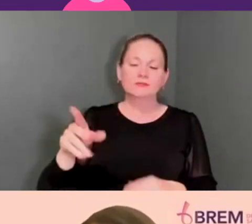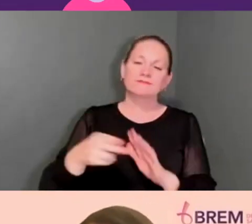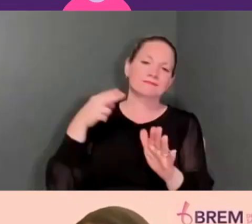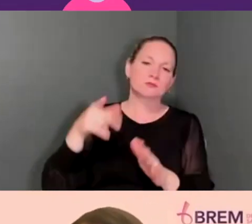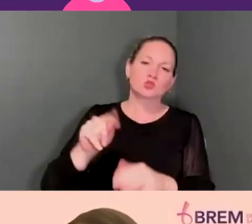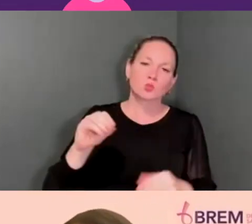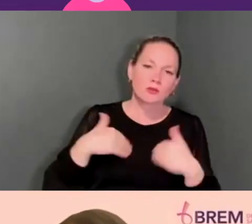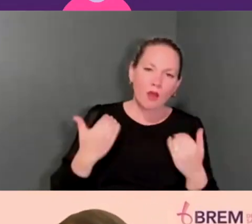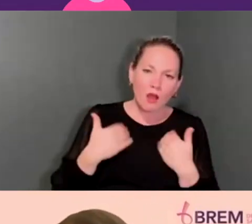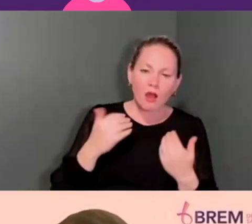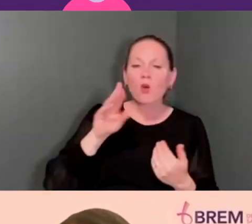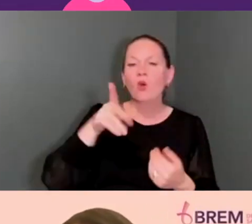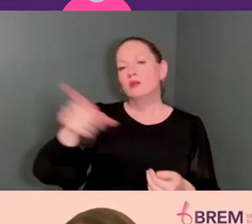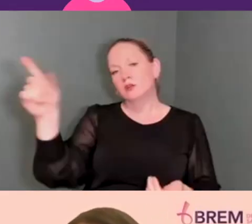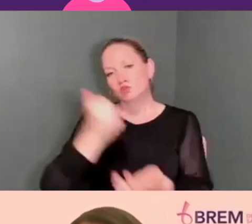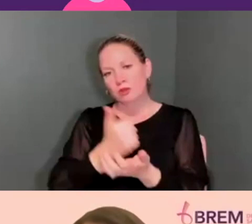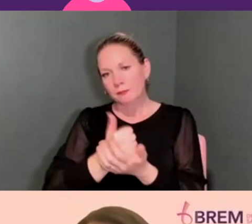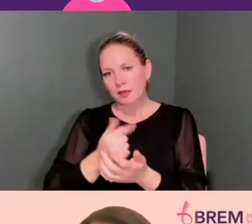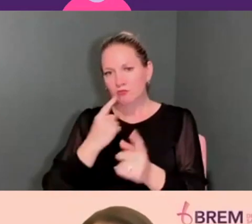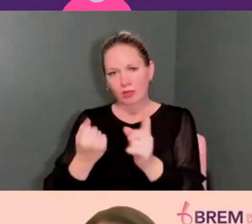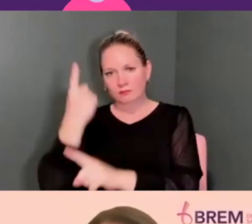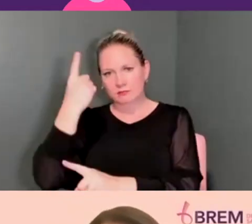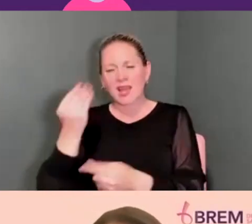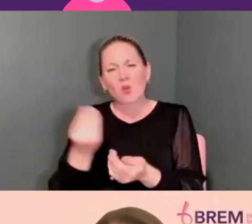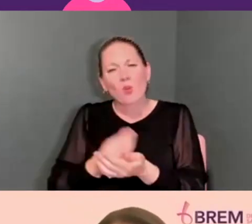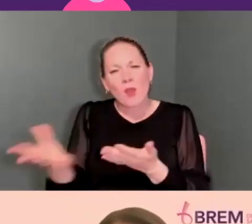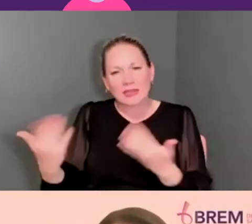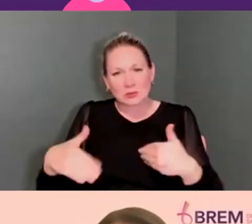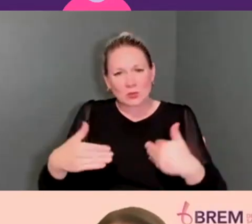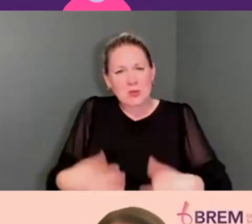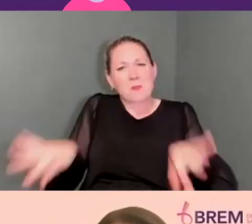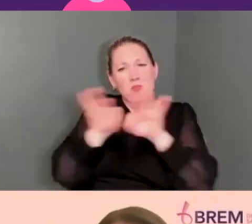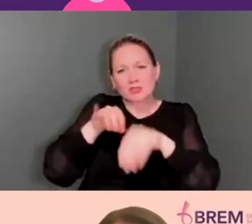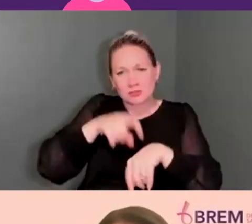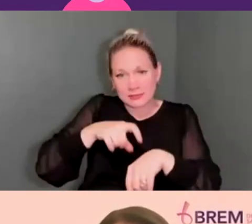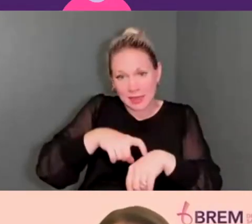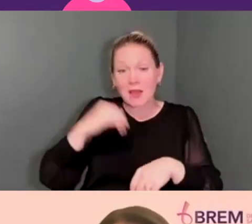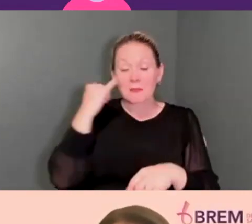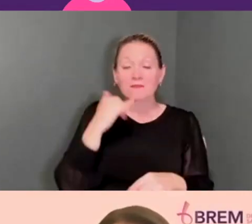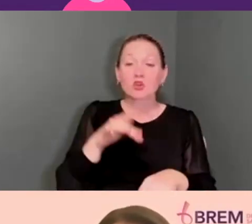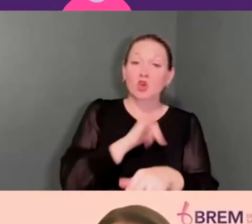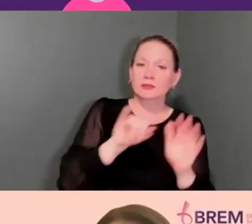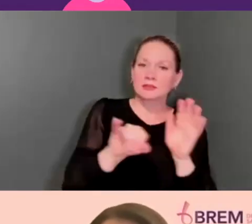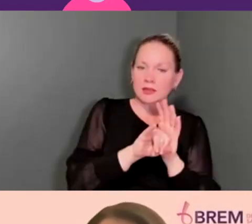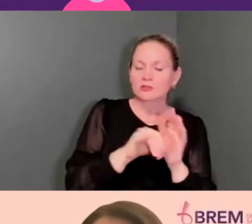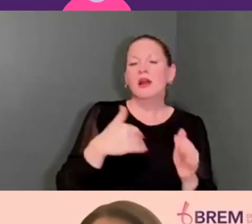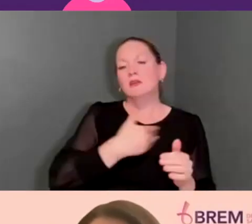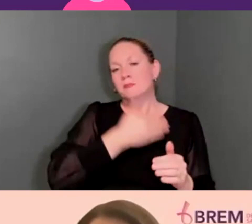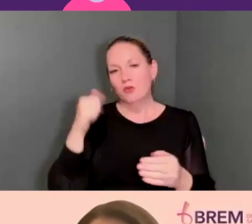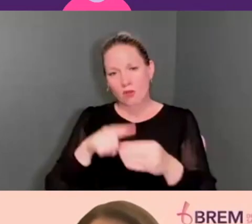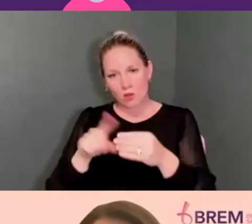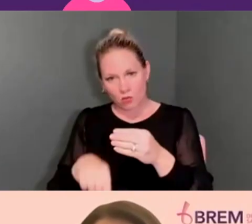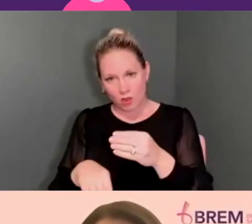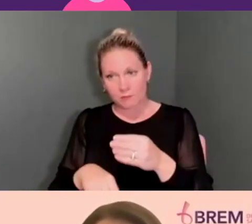for other conditions, wasting precious time when early detection could have resulted in a better outcome. Each of you on this panel is using